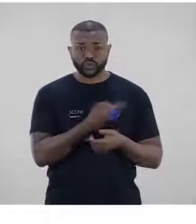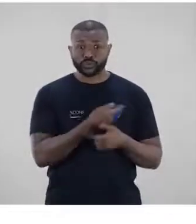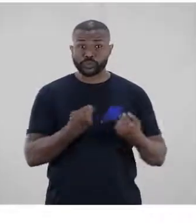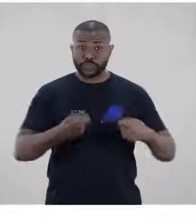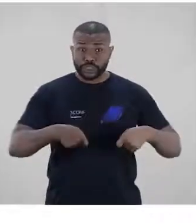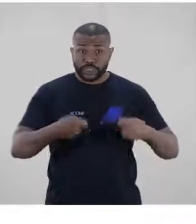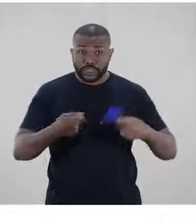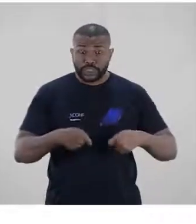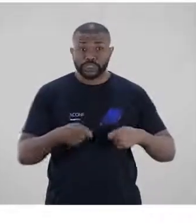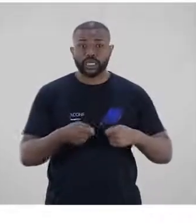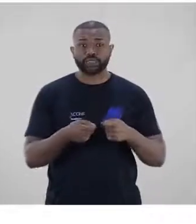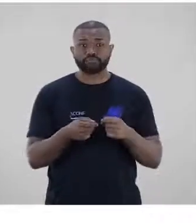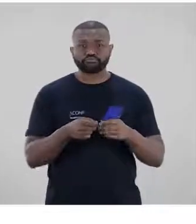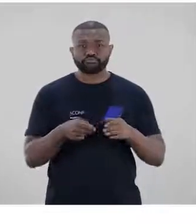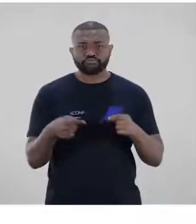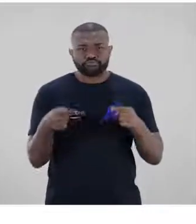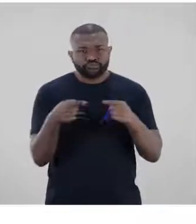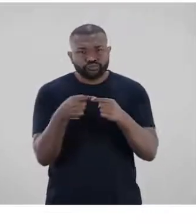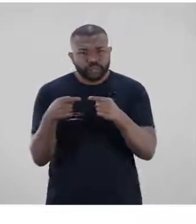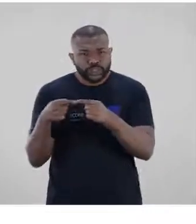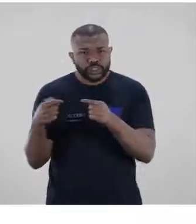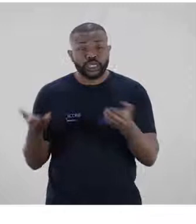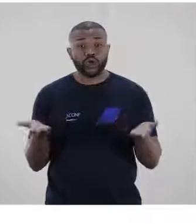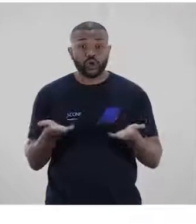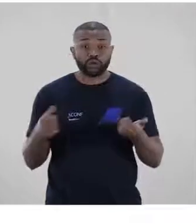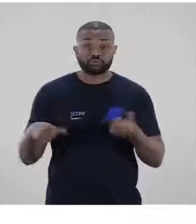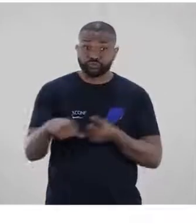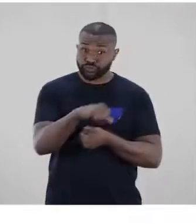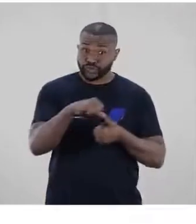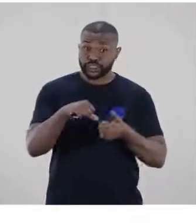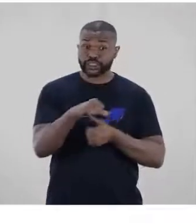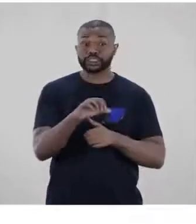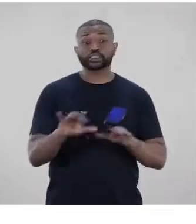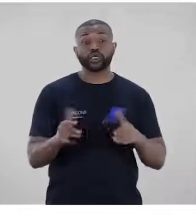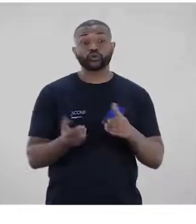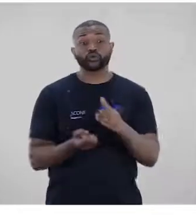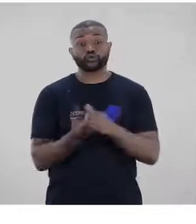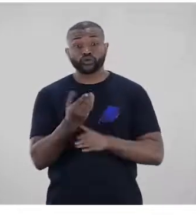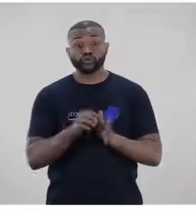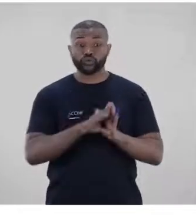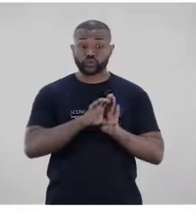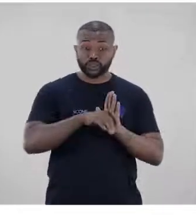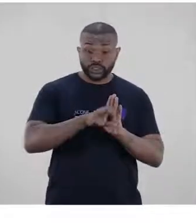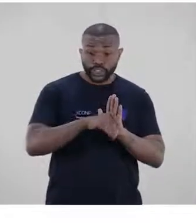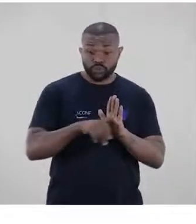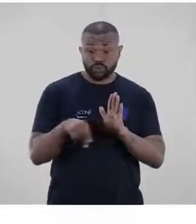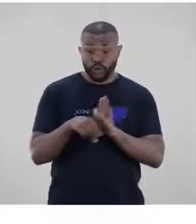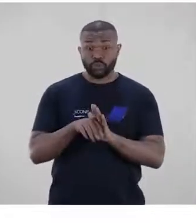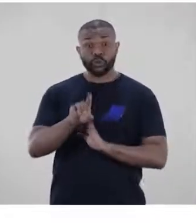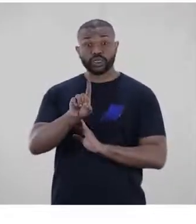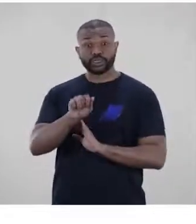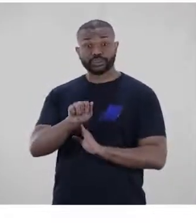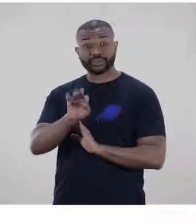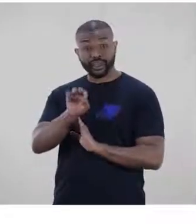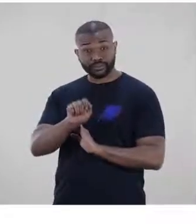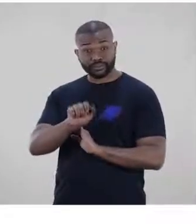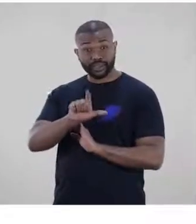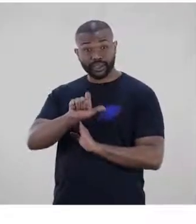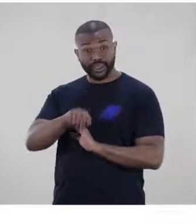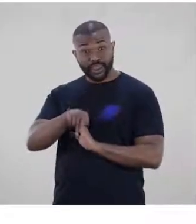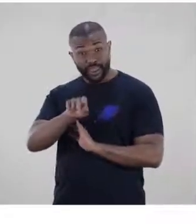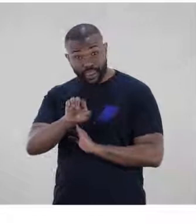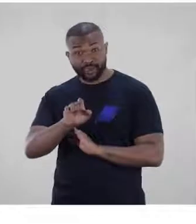perfectly modeled data. So why don't we invert this slightly, and then we introduced the concept of data lake, which still gets